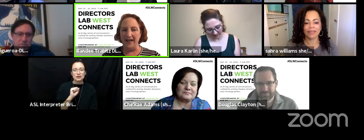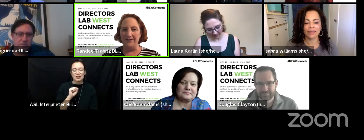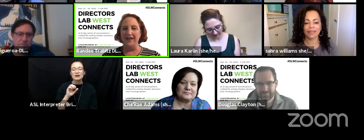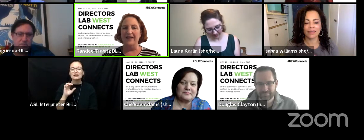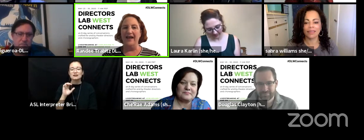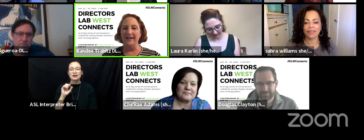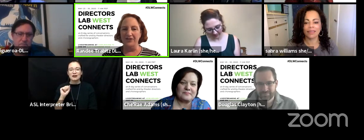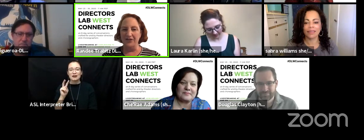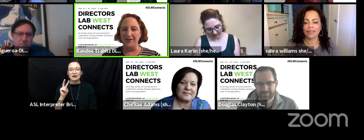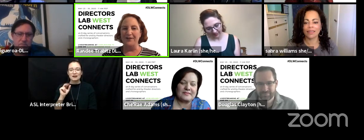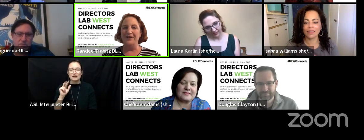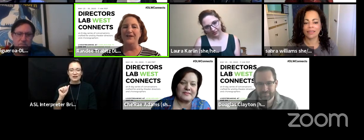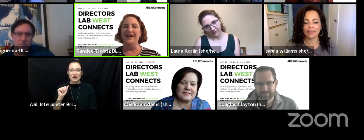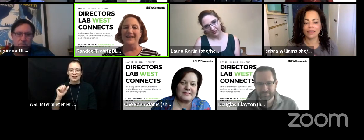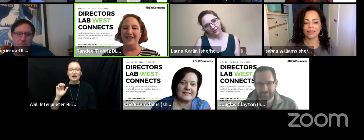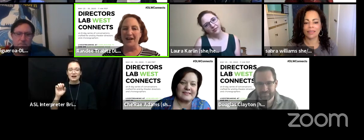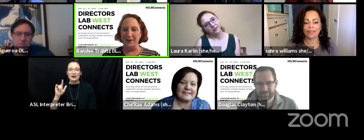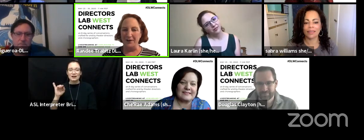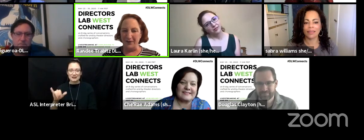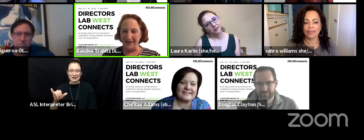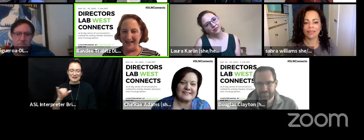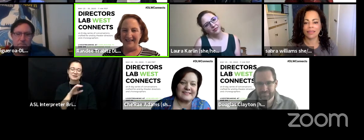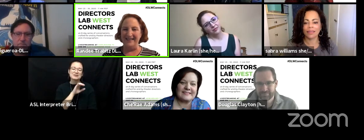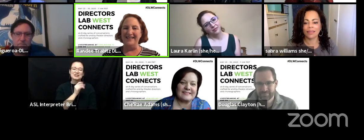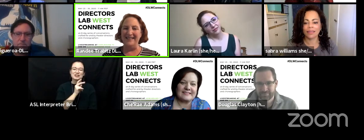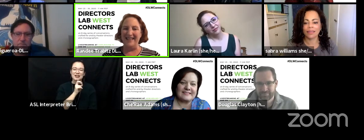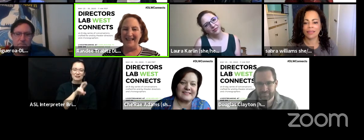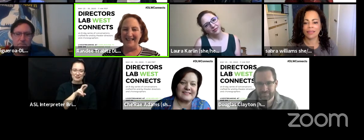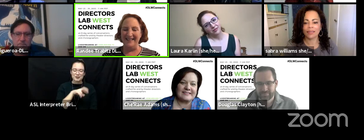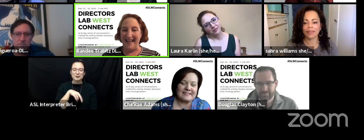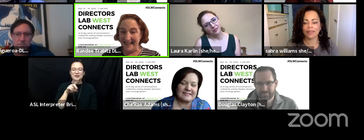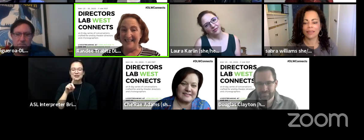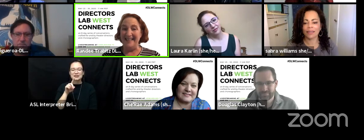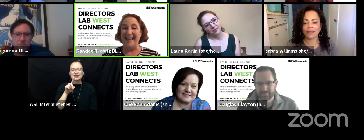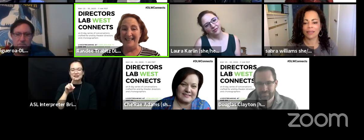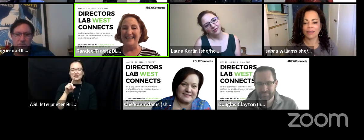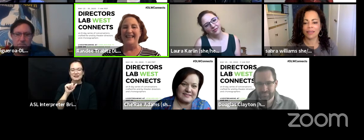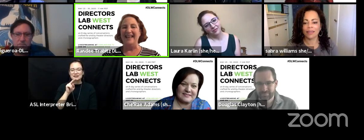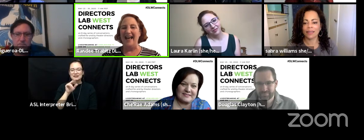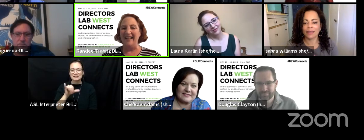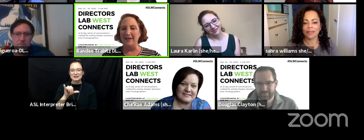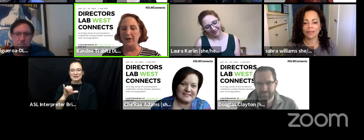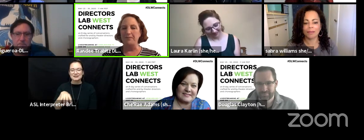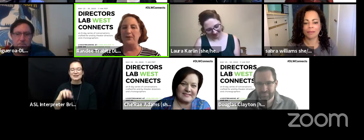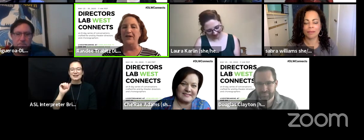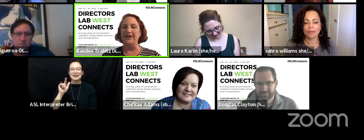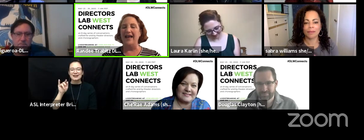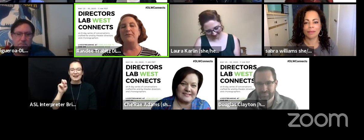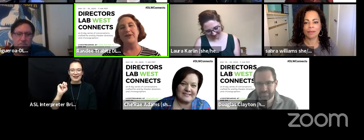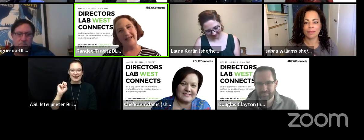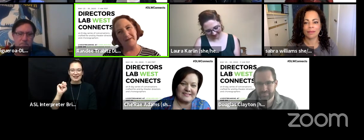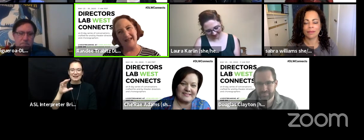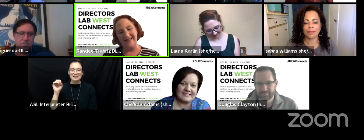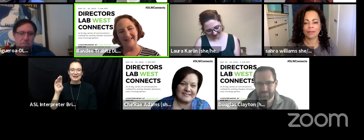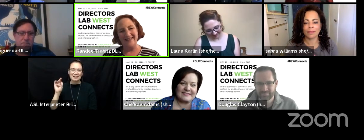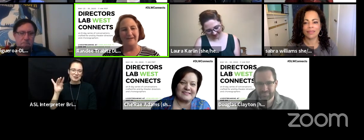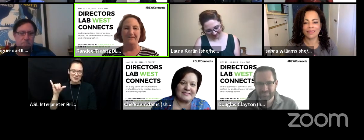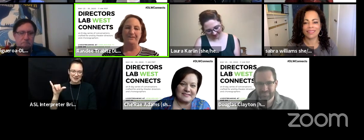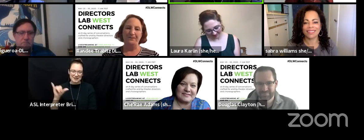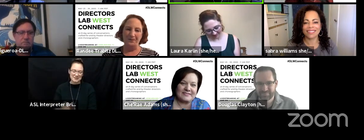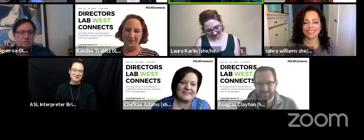Aviva Levy, Ellie Streifer, Jennifer Brazel, Danny Casey, Alan Whitborg, and Brittany